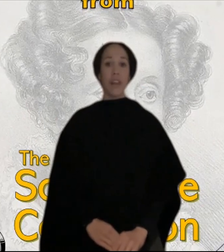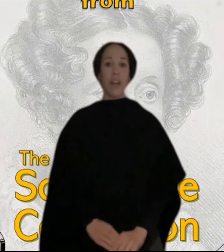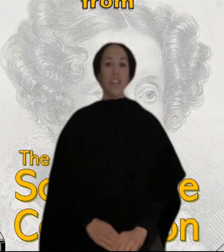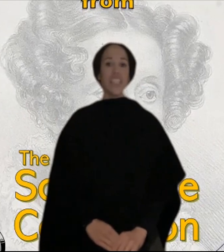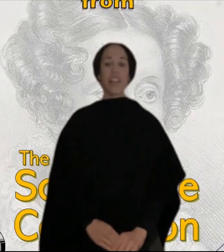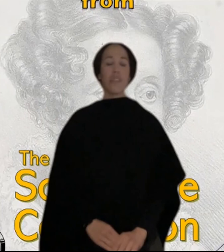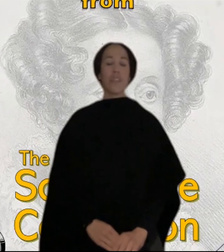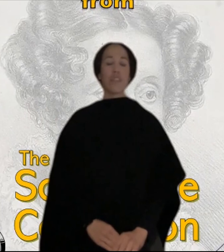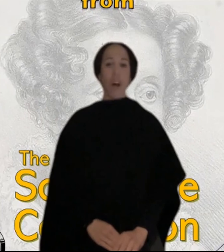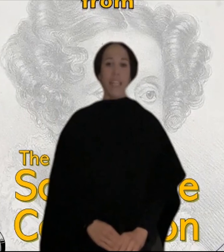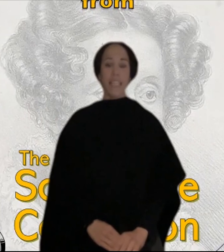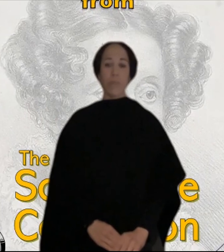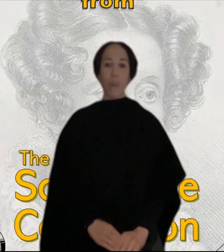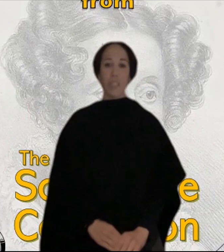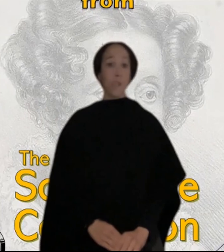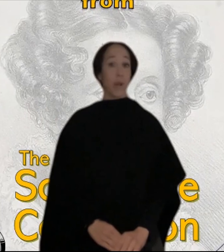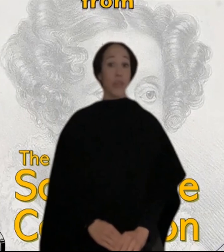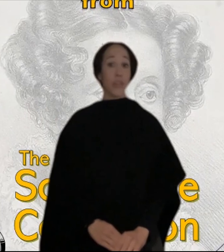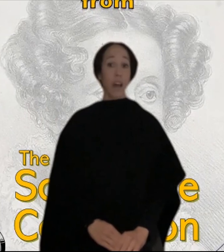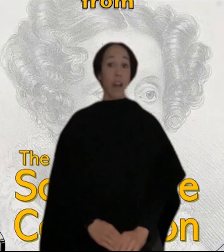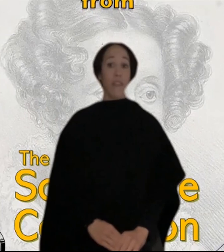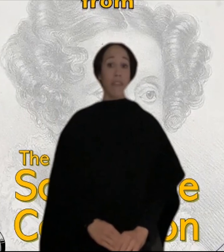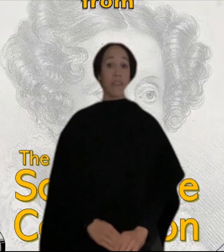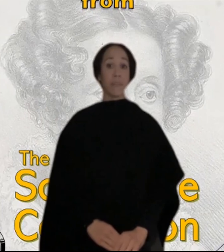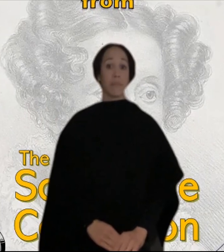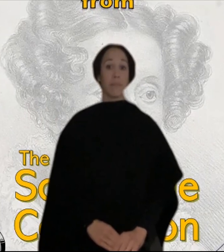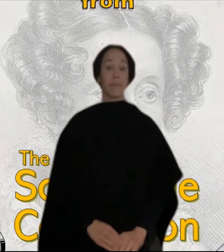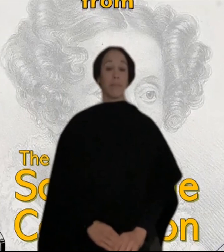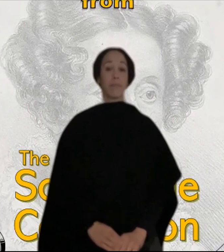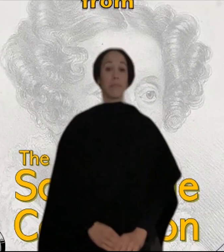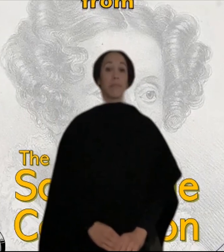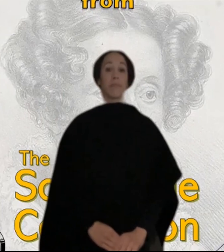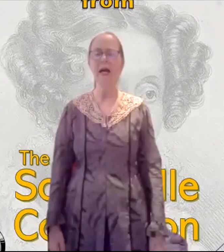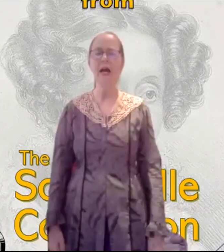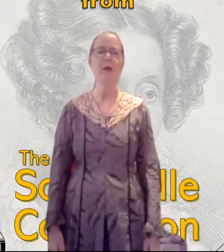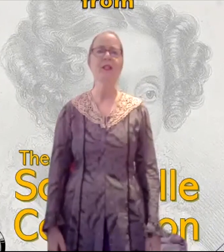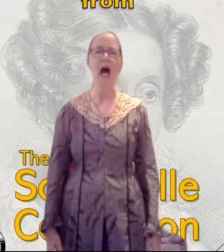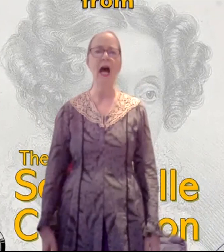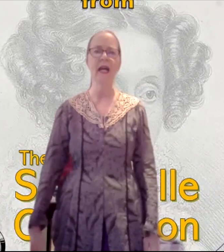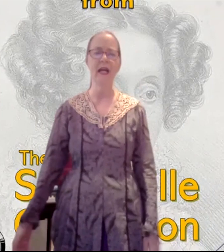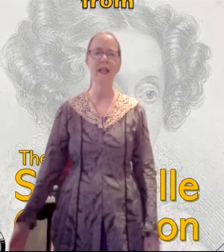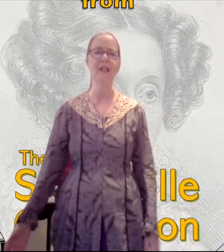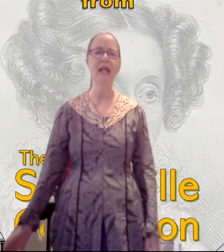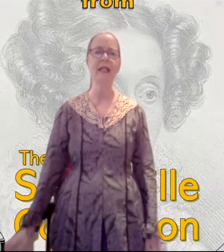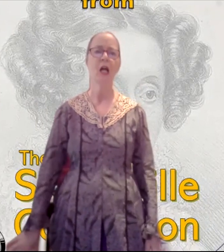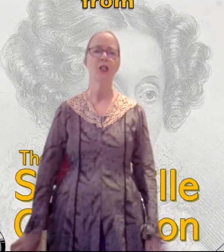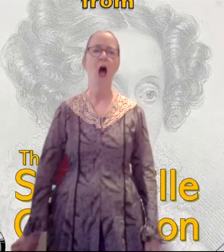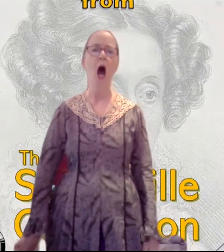survive. She suffered grinding poverty most of her life. Time and tide